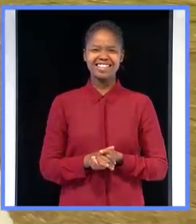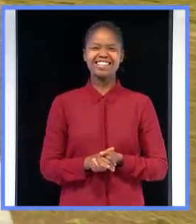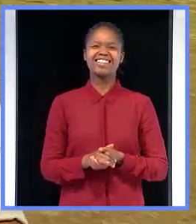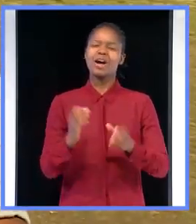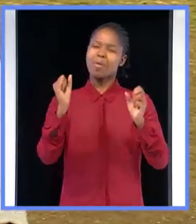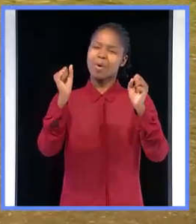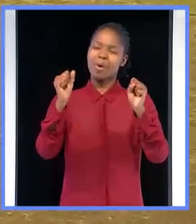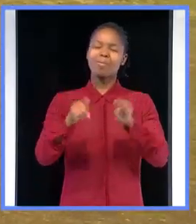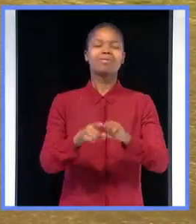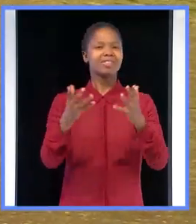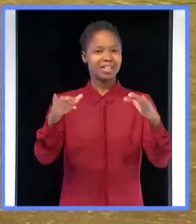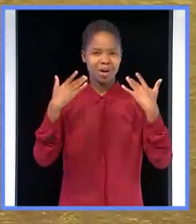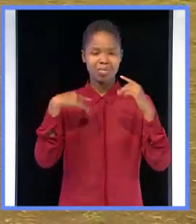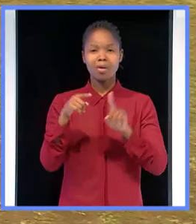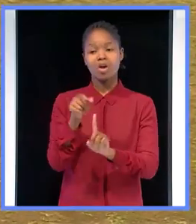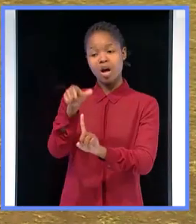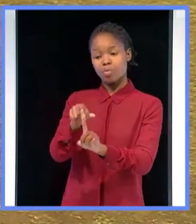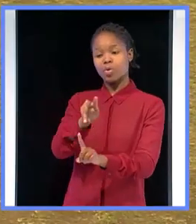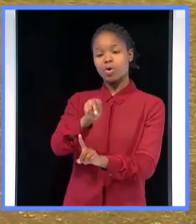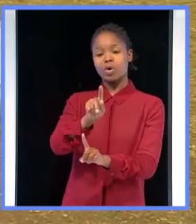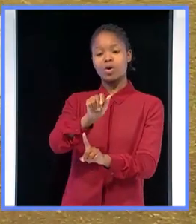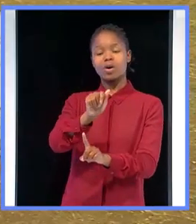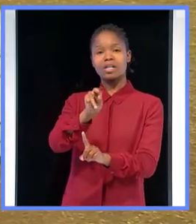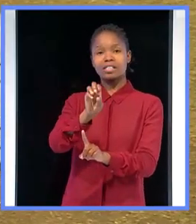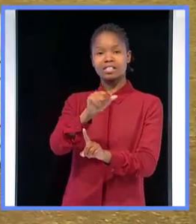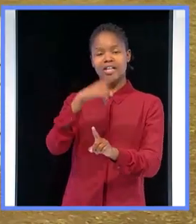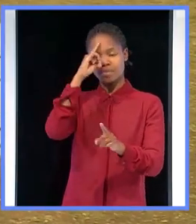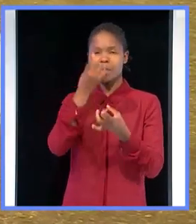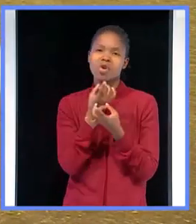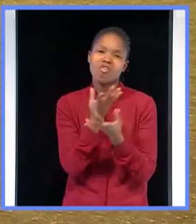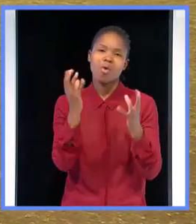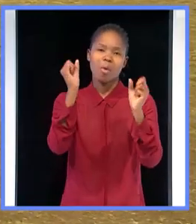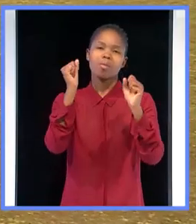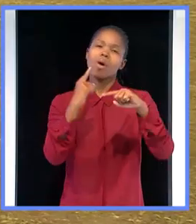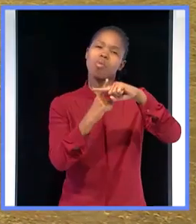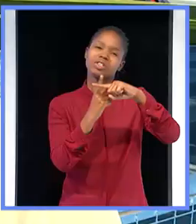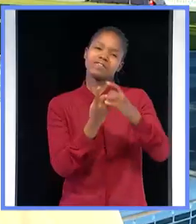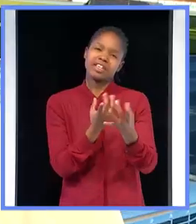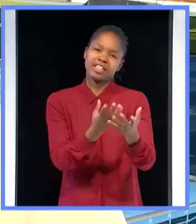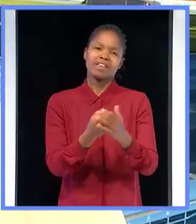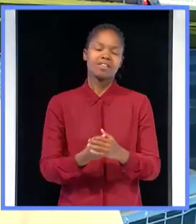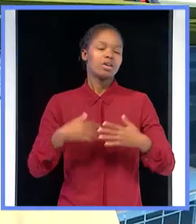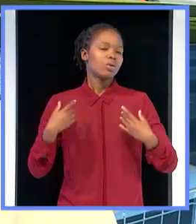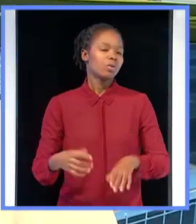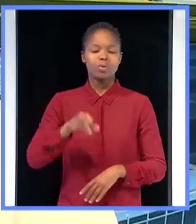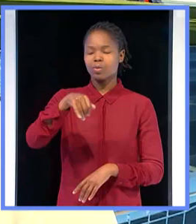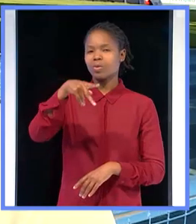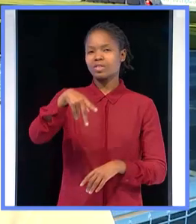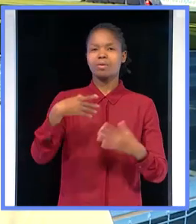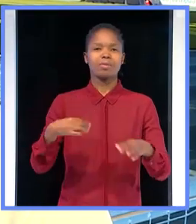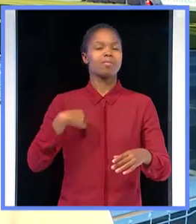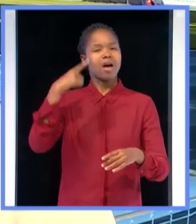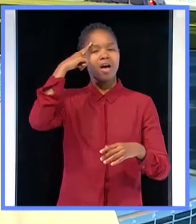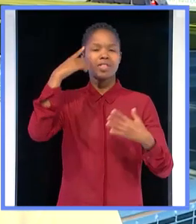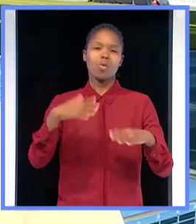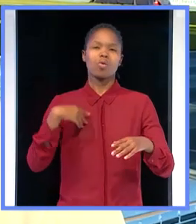Back to much more serious things. Untando Masangu had a message for JP Strydom, and this is what he had to say. JP starte, ek dink jy